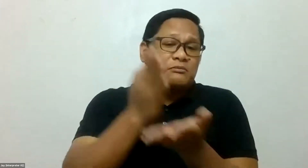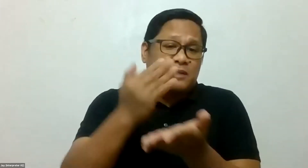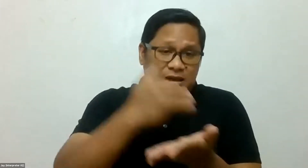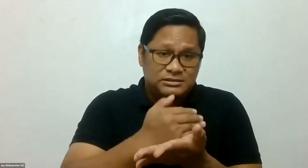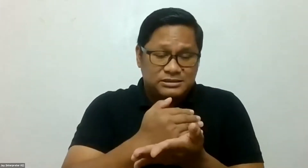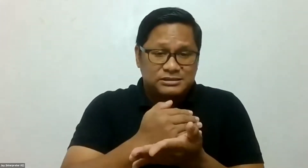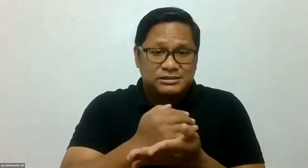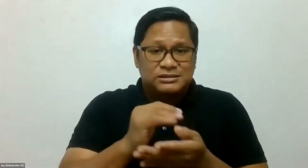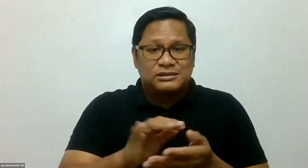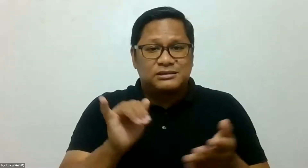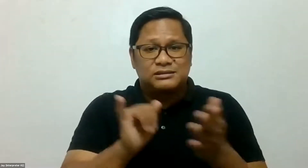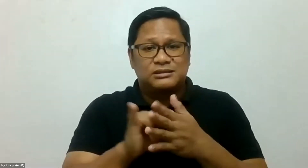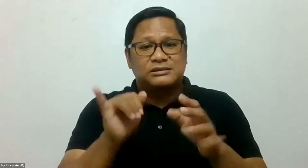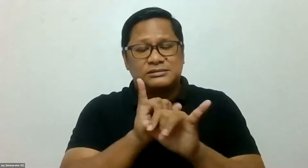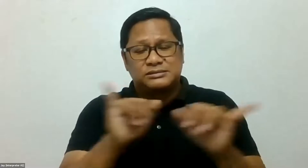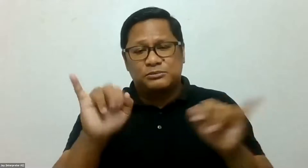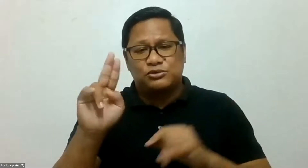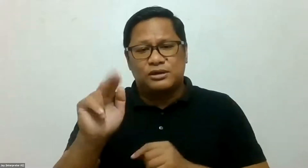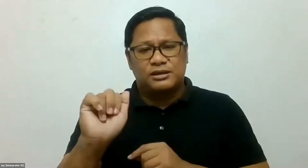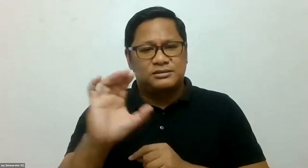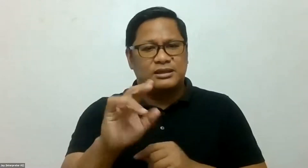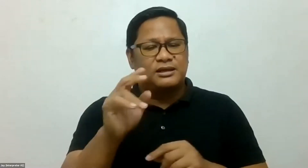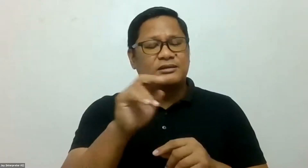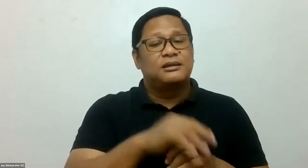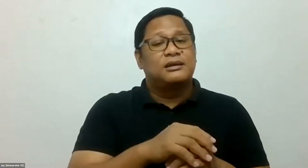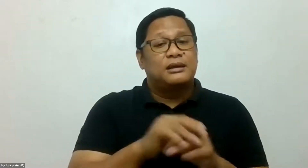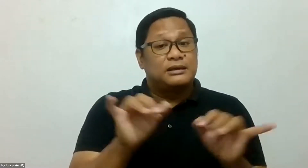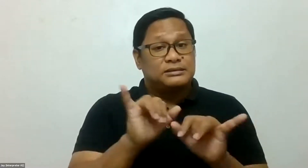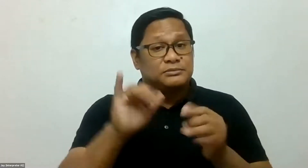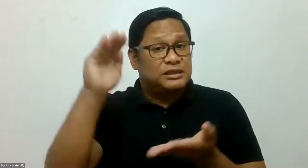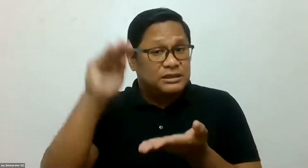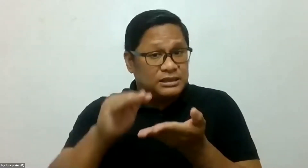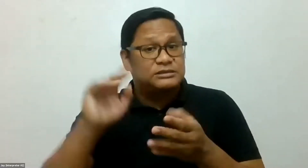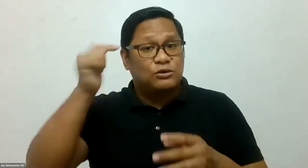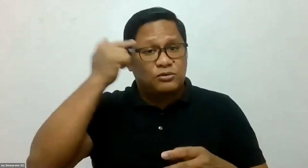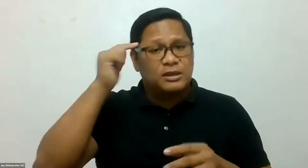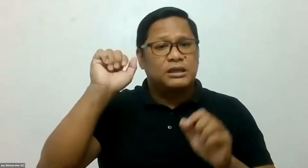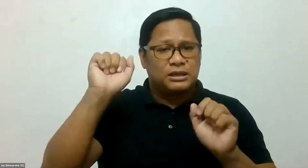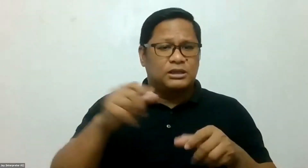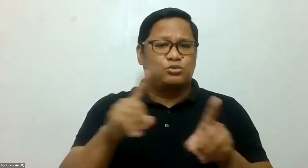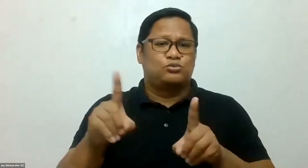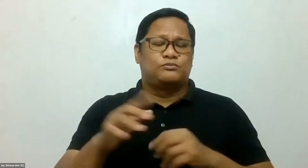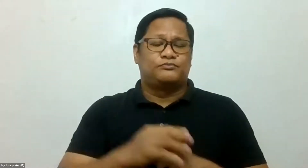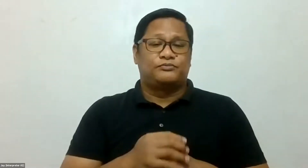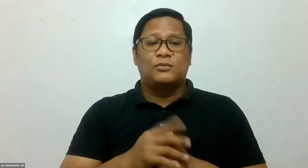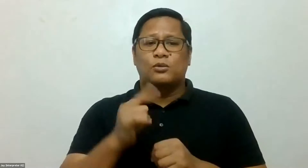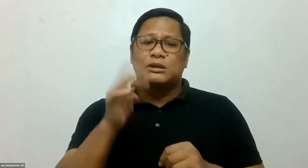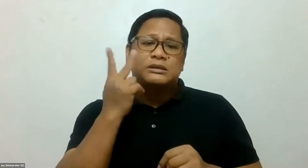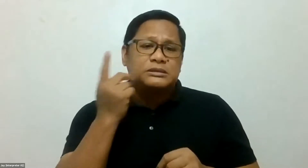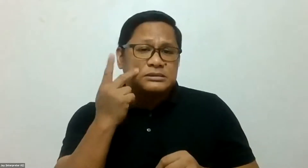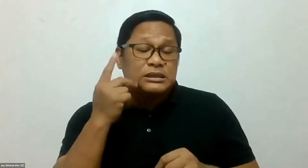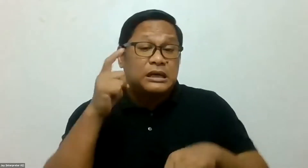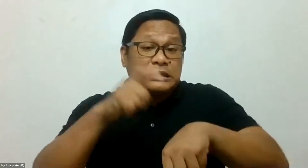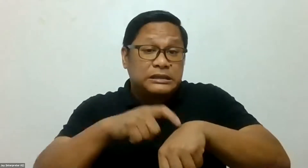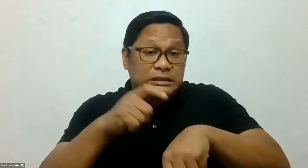them, as envisioned in both the UHC and NICC. And I think this is the least that the government can actually do. We look forward to a time